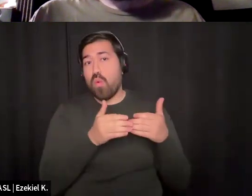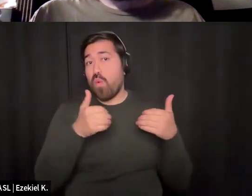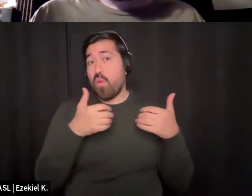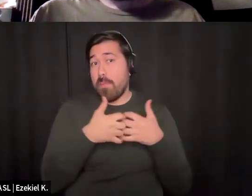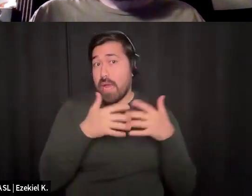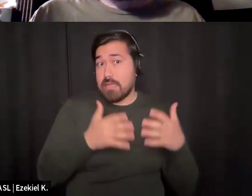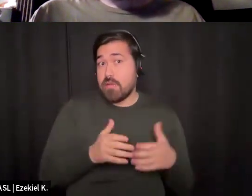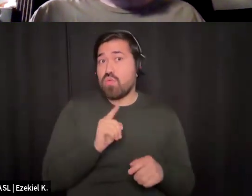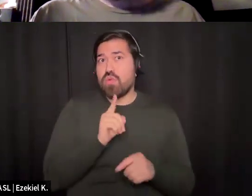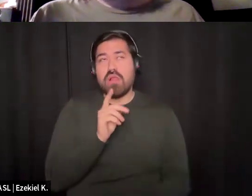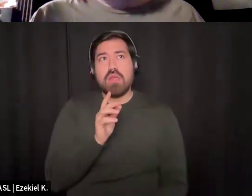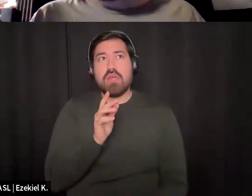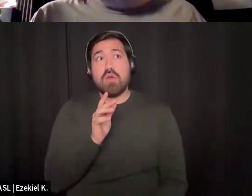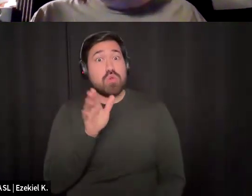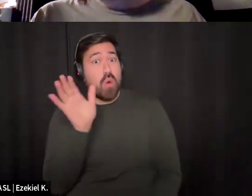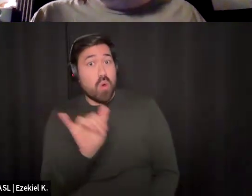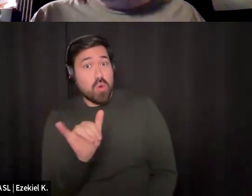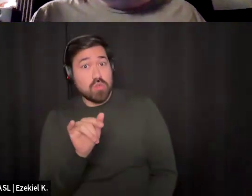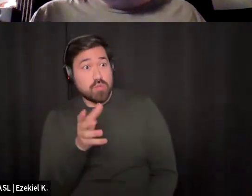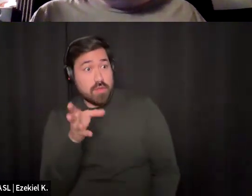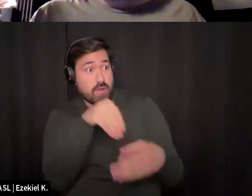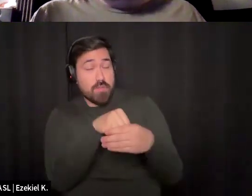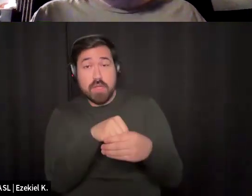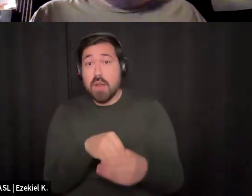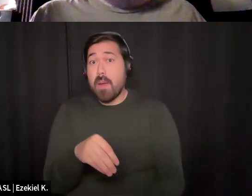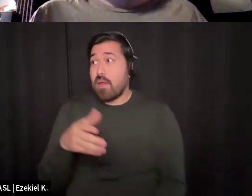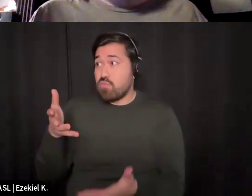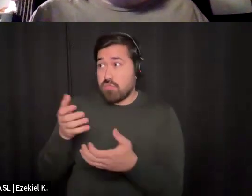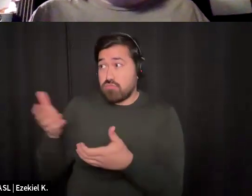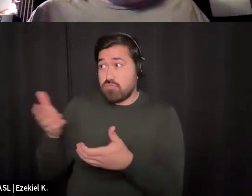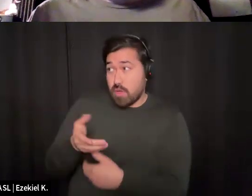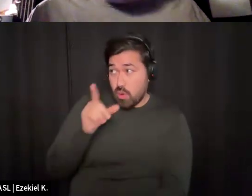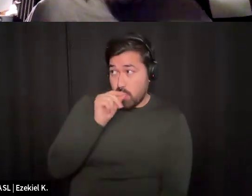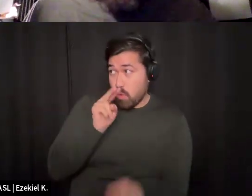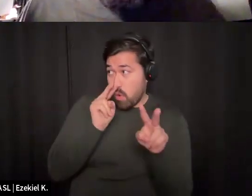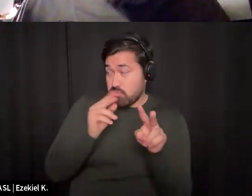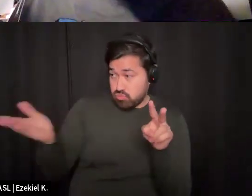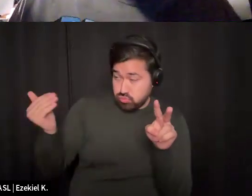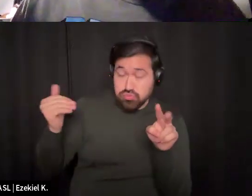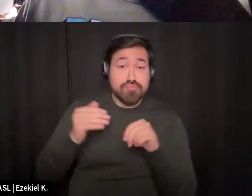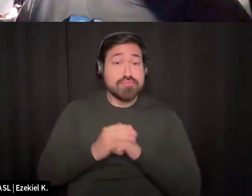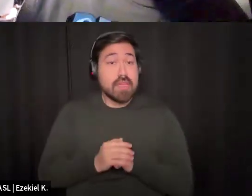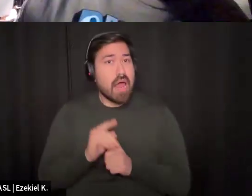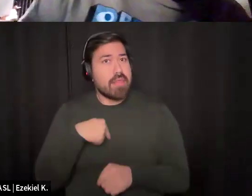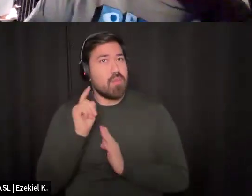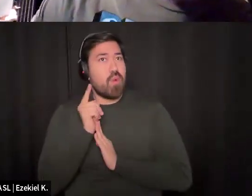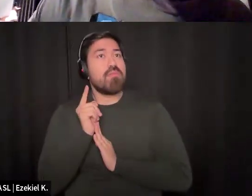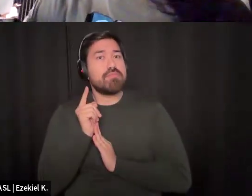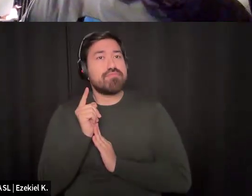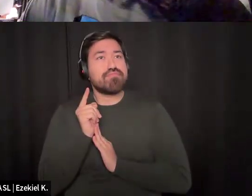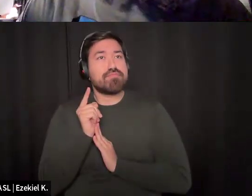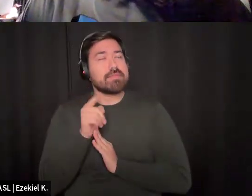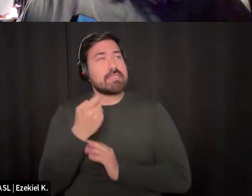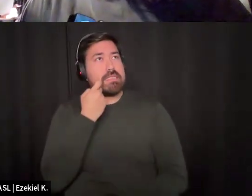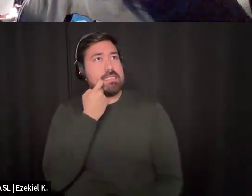was somebody who came from a family of birders and introduced me to birding. And I had this moment recently